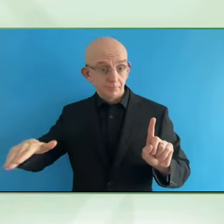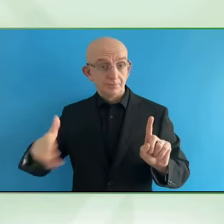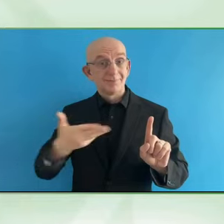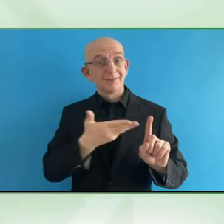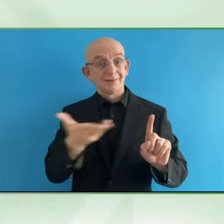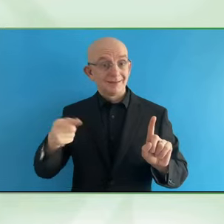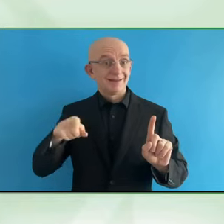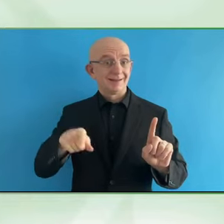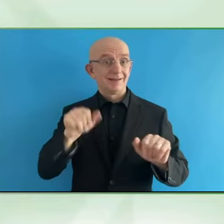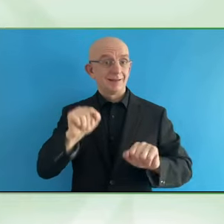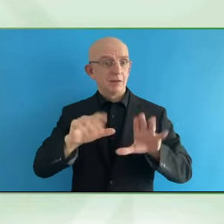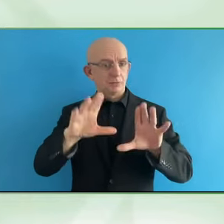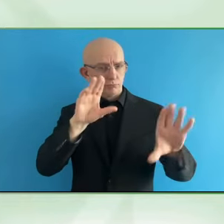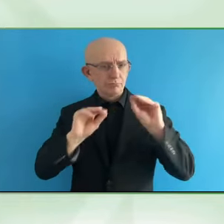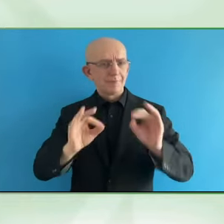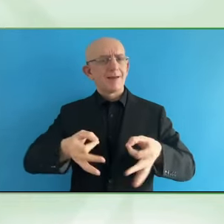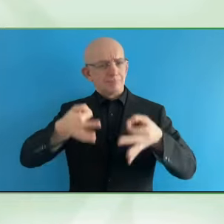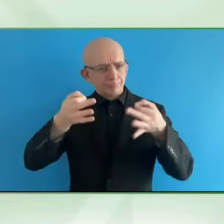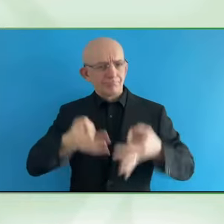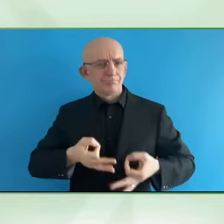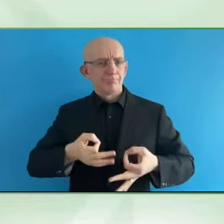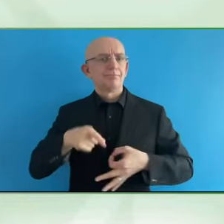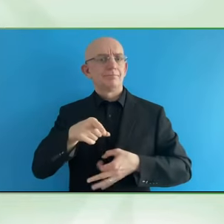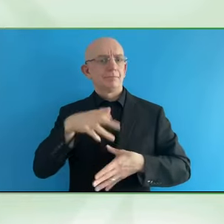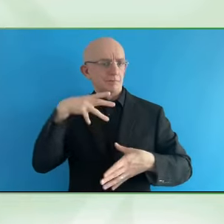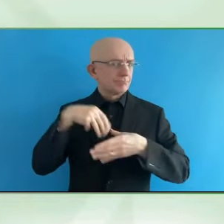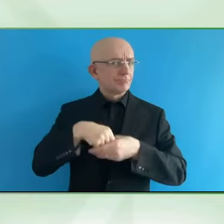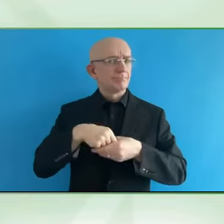and social living.